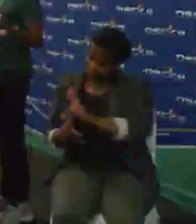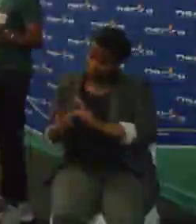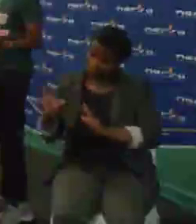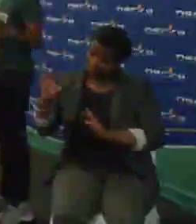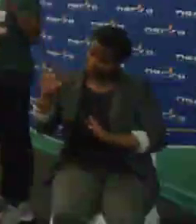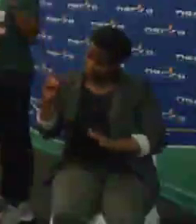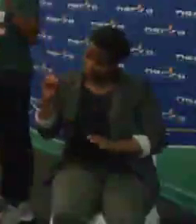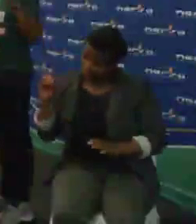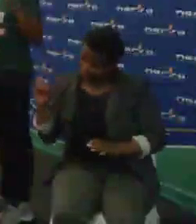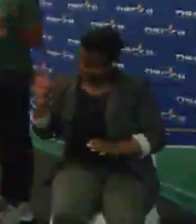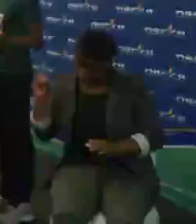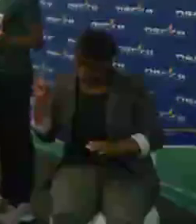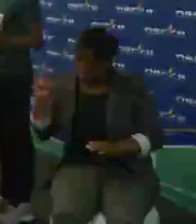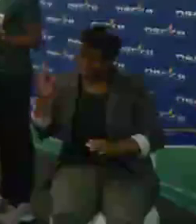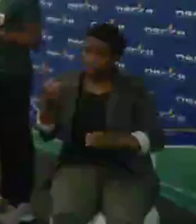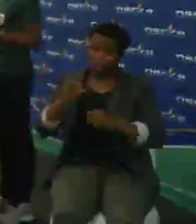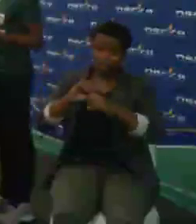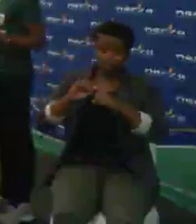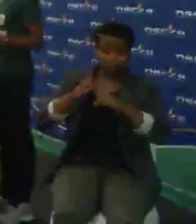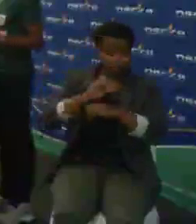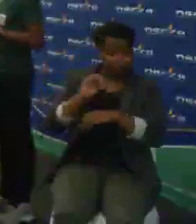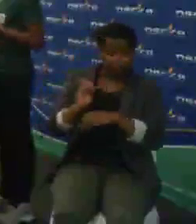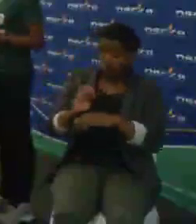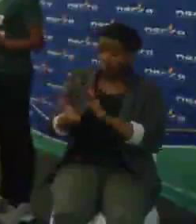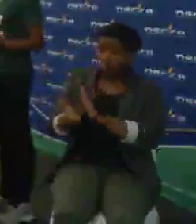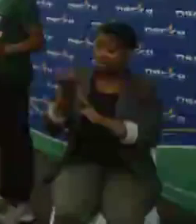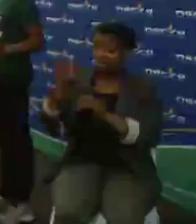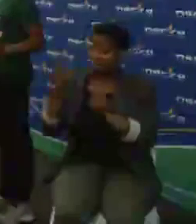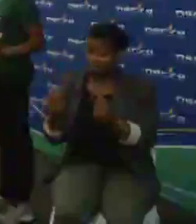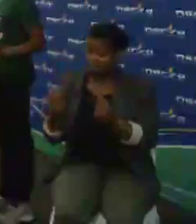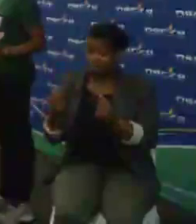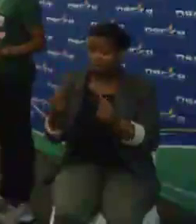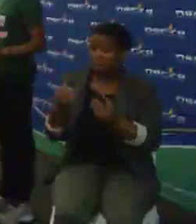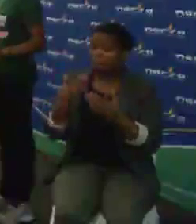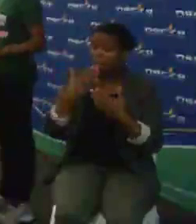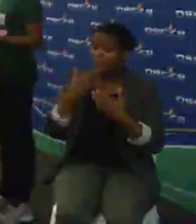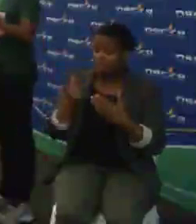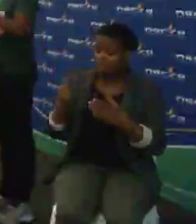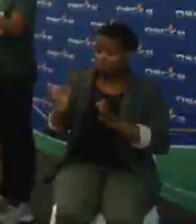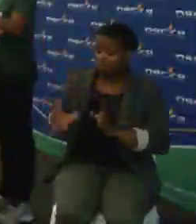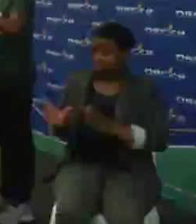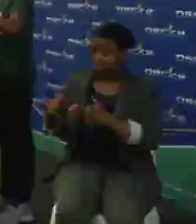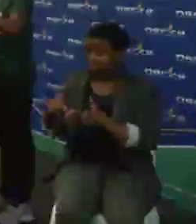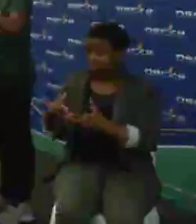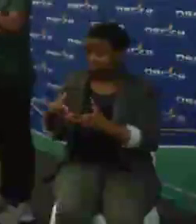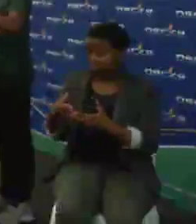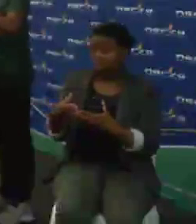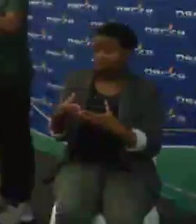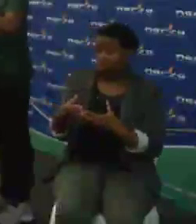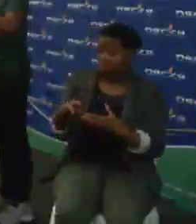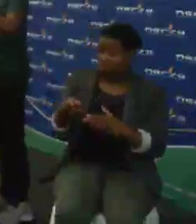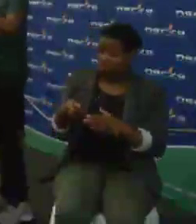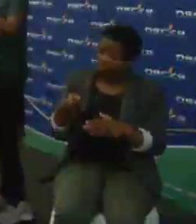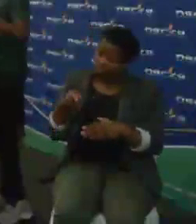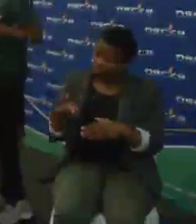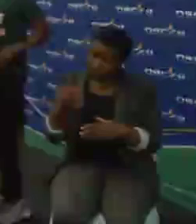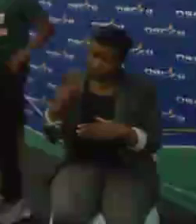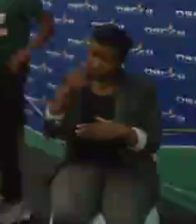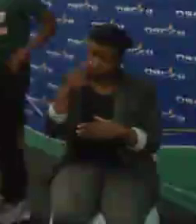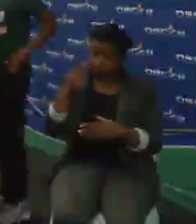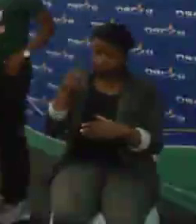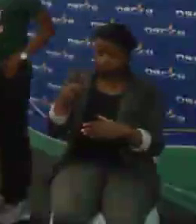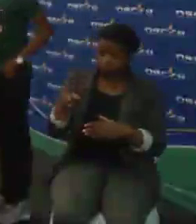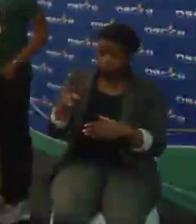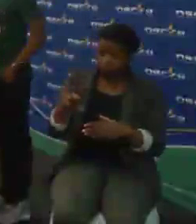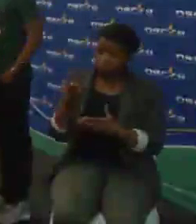zeros and nines are saying no, we don't need an increase. Please do not take it on board. In fact, if we look at the application